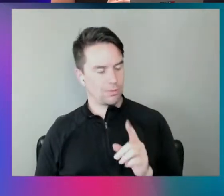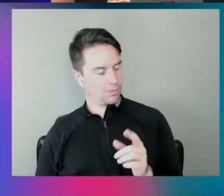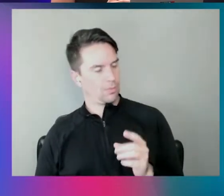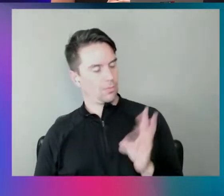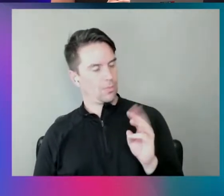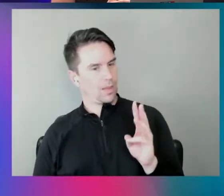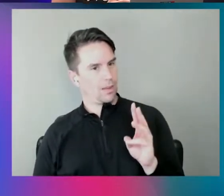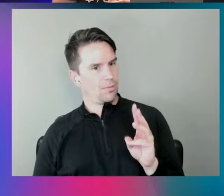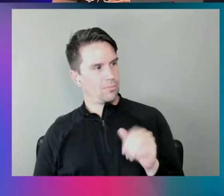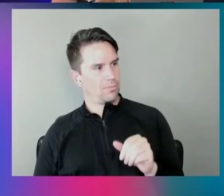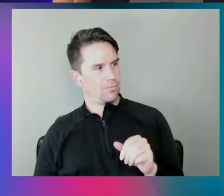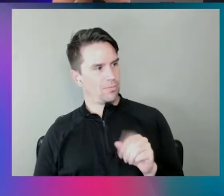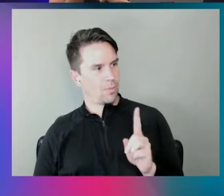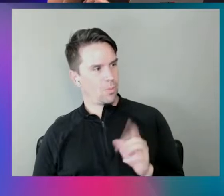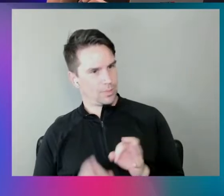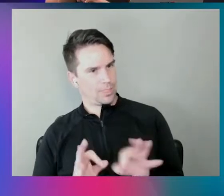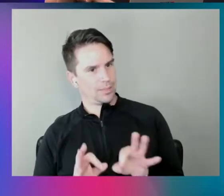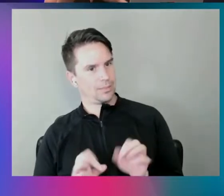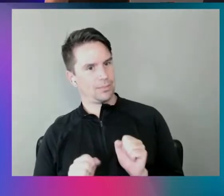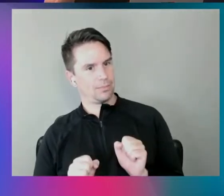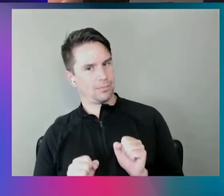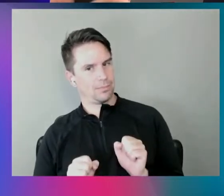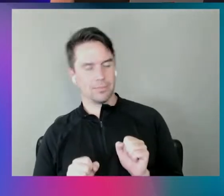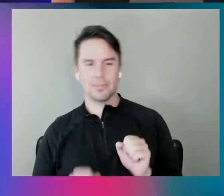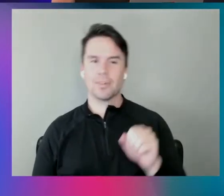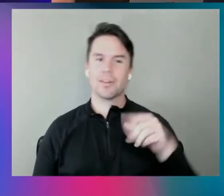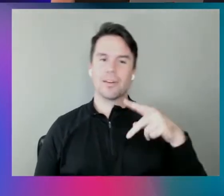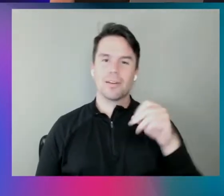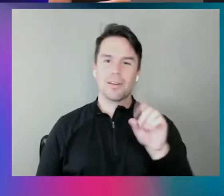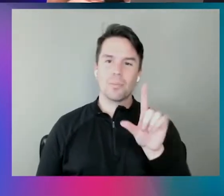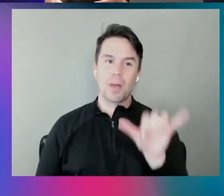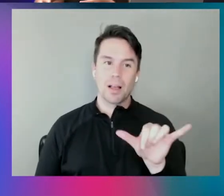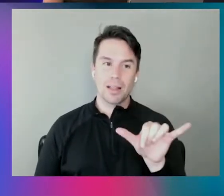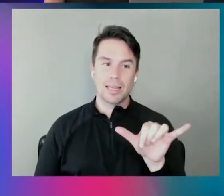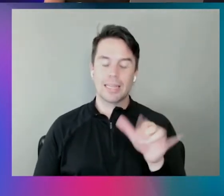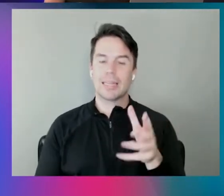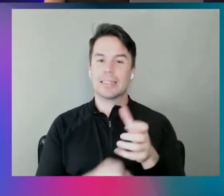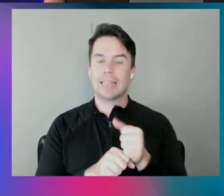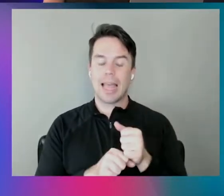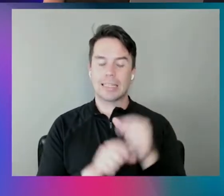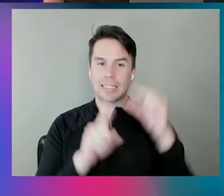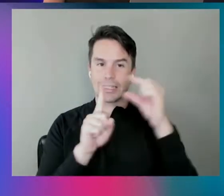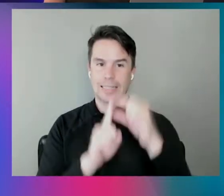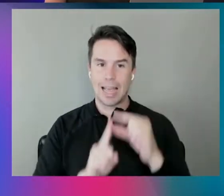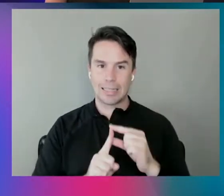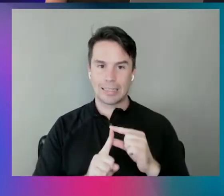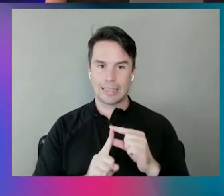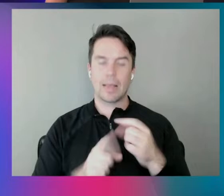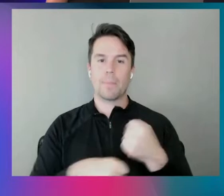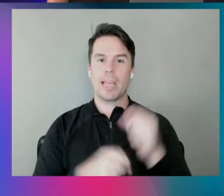allowed two. Okay. Poly takes text and makes it audio. Audio, okay.